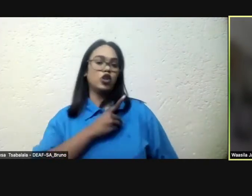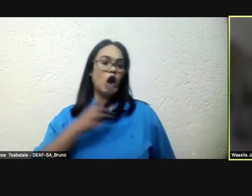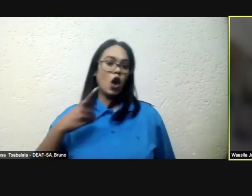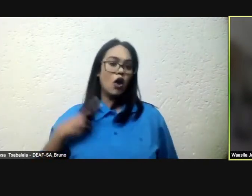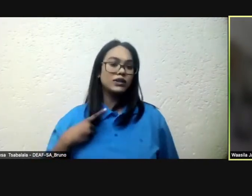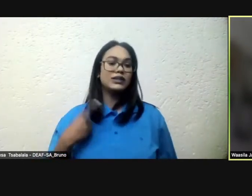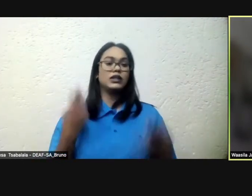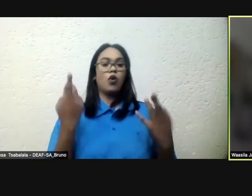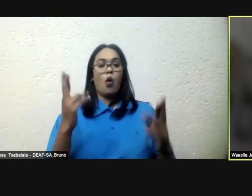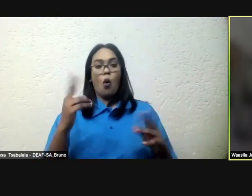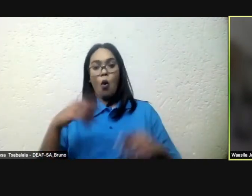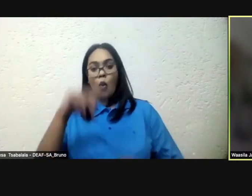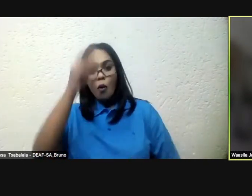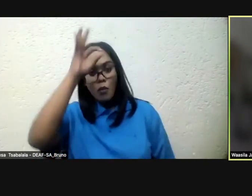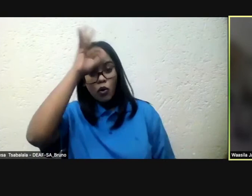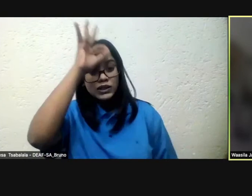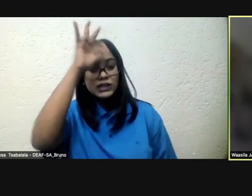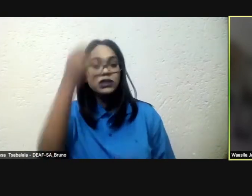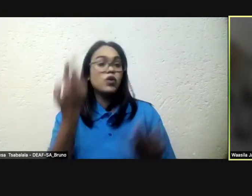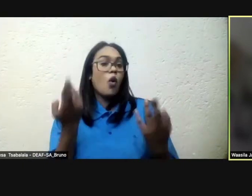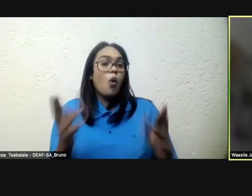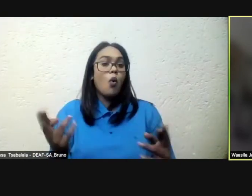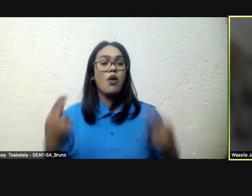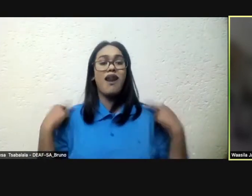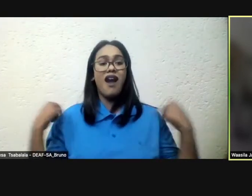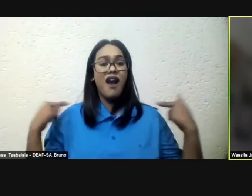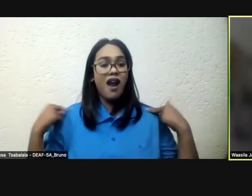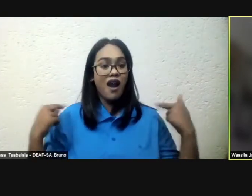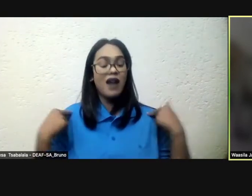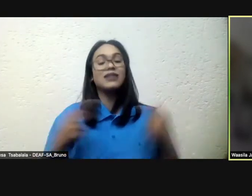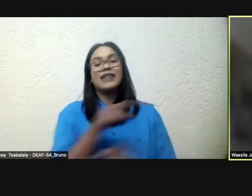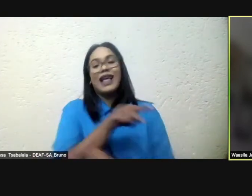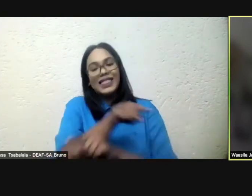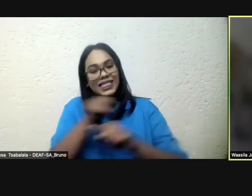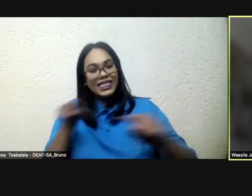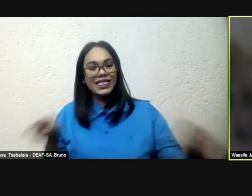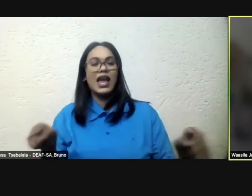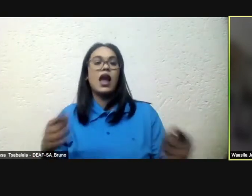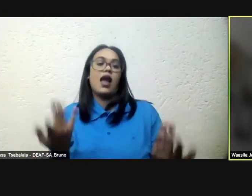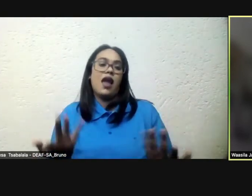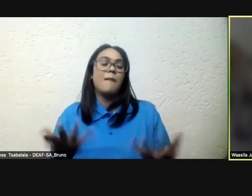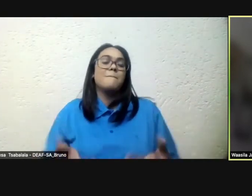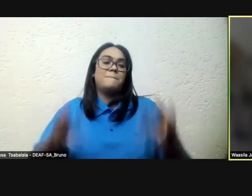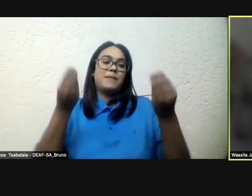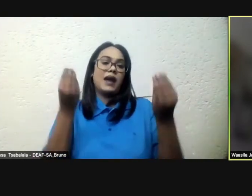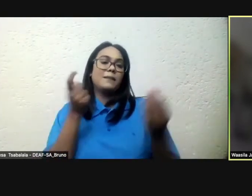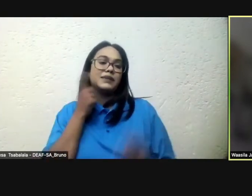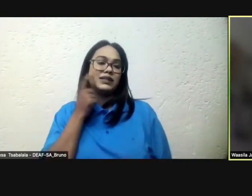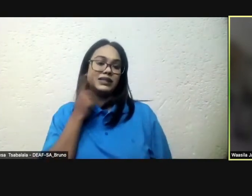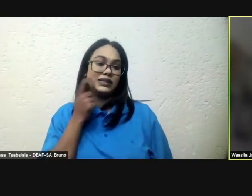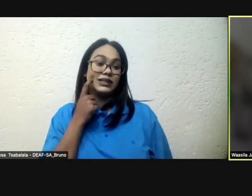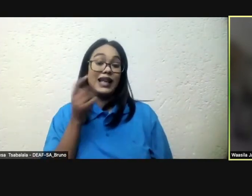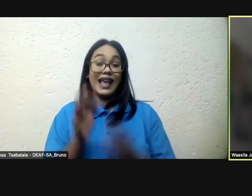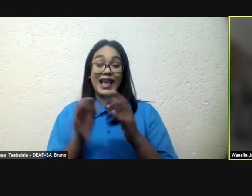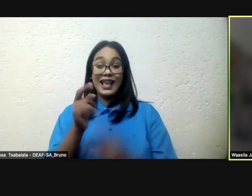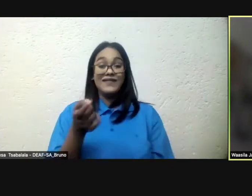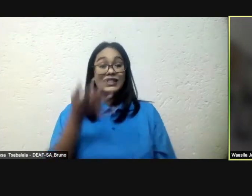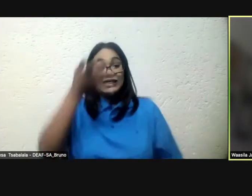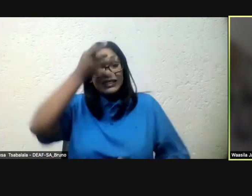it might be health-seeking behavior that they're more likely to test and they're more likely to go to hospital for admission if they're sick.